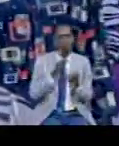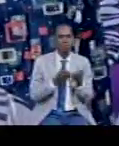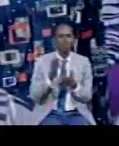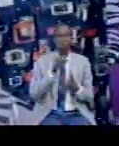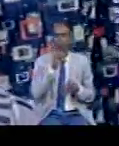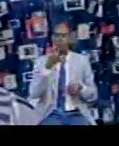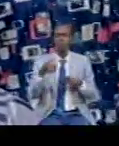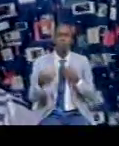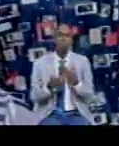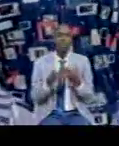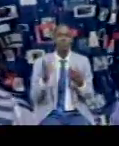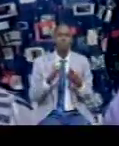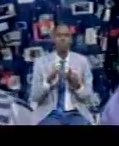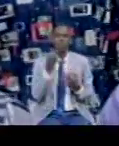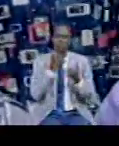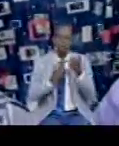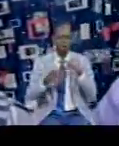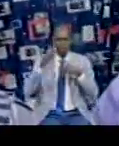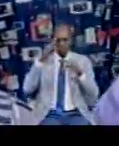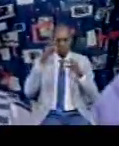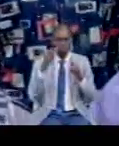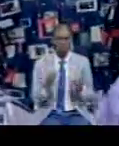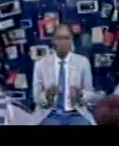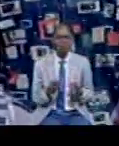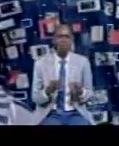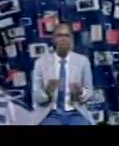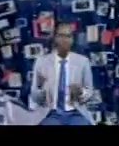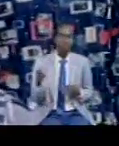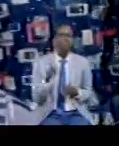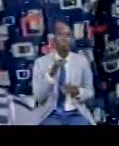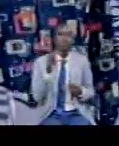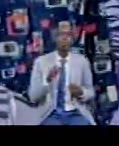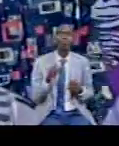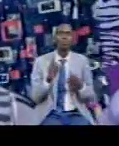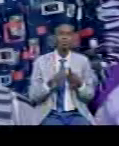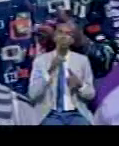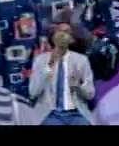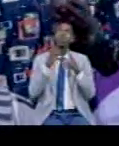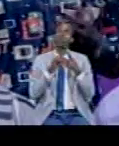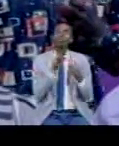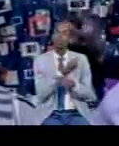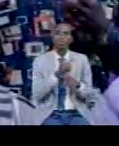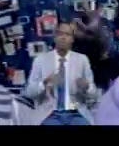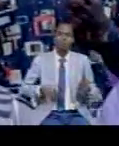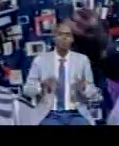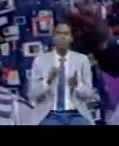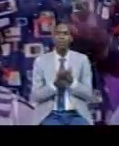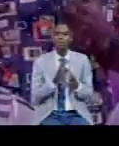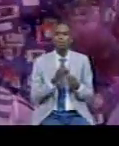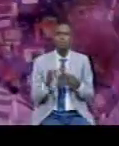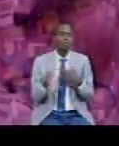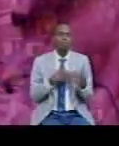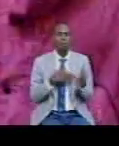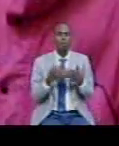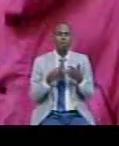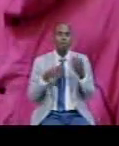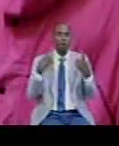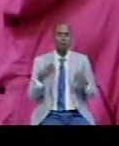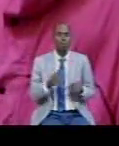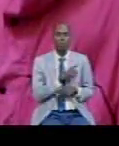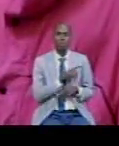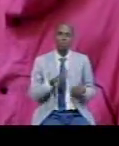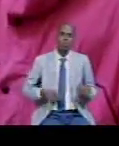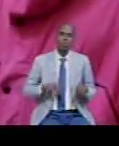not go back to error. Make up your mind. You need to tell the Lord that no matter what happened, the Lord is